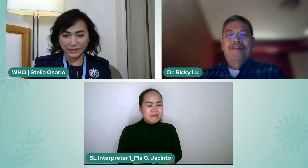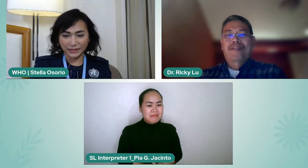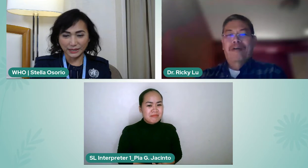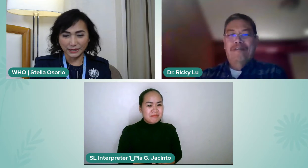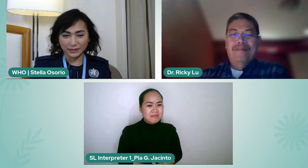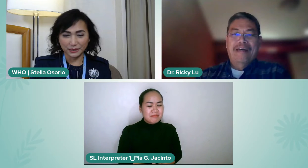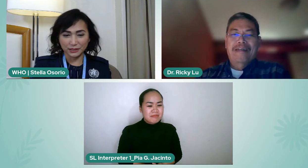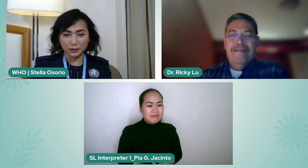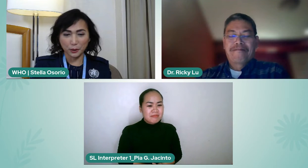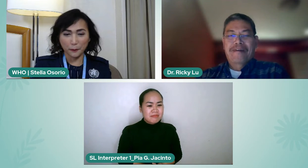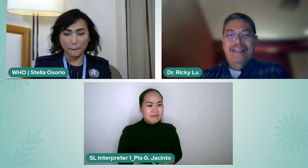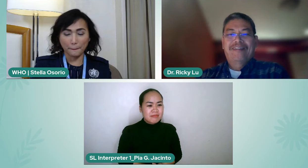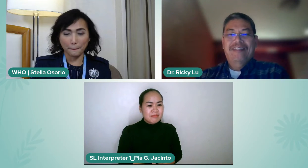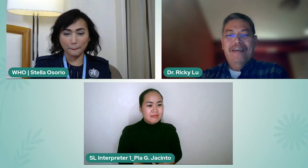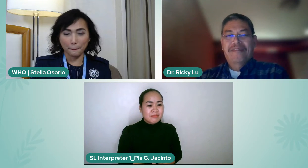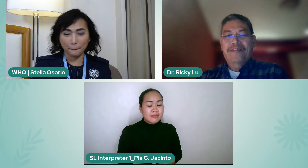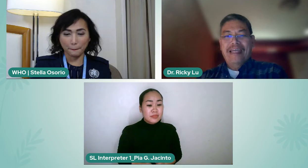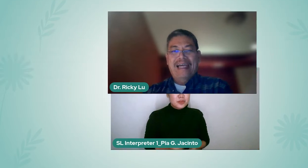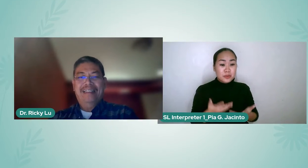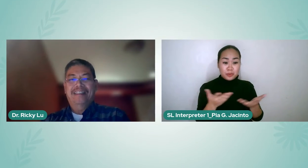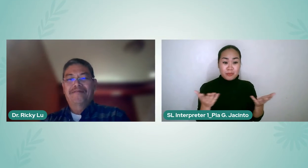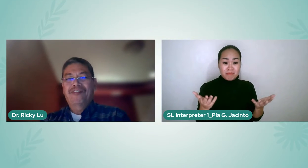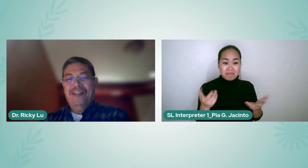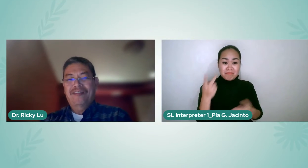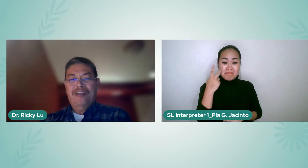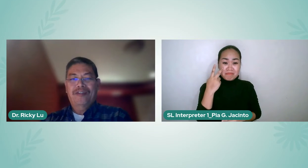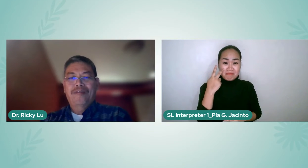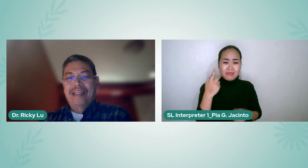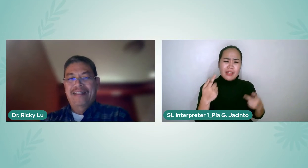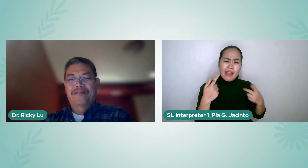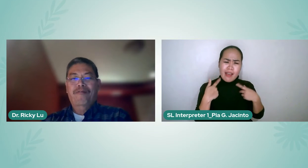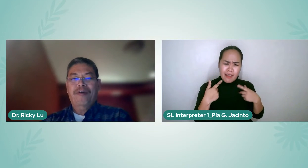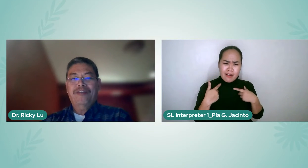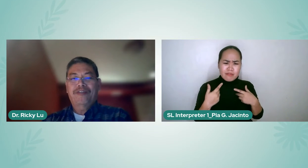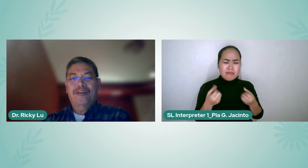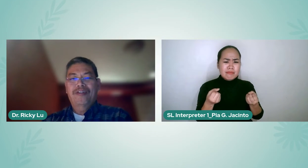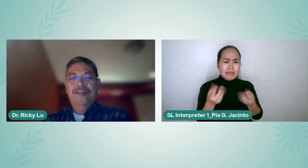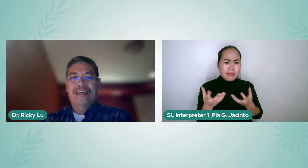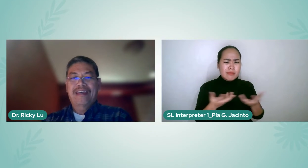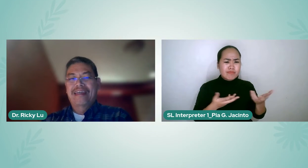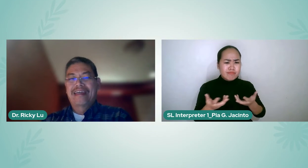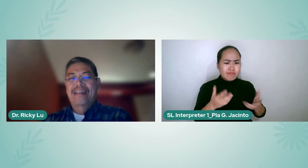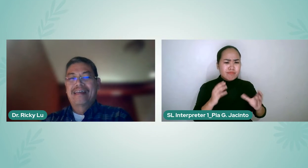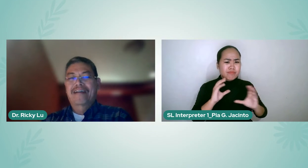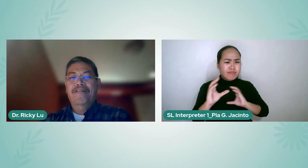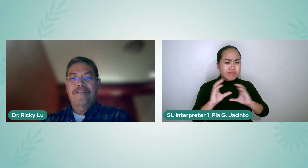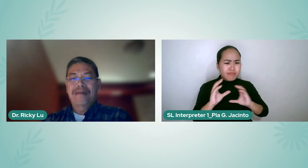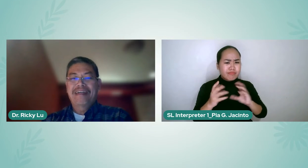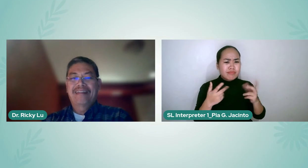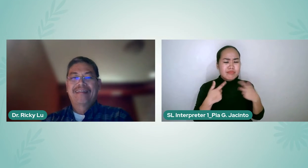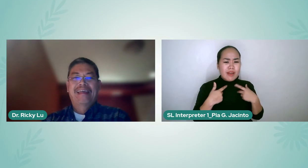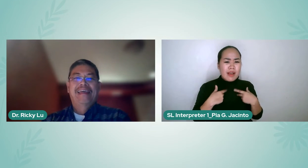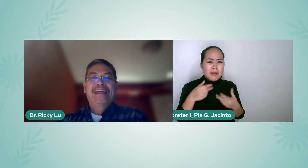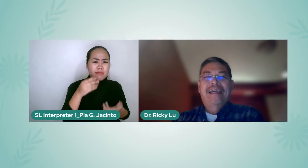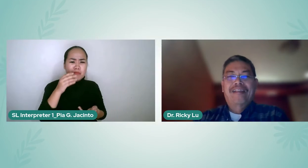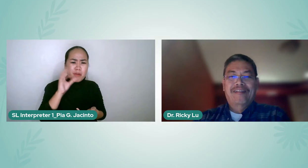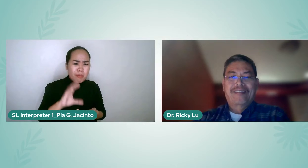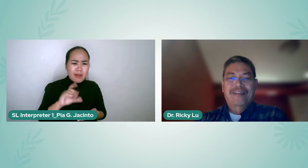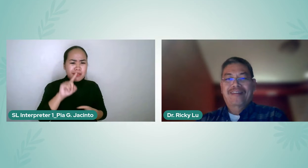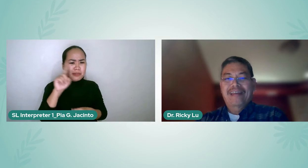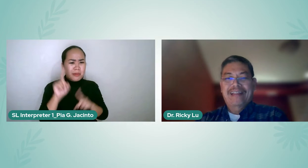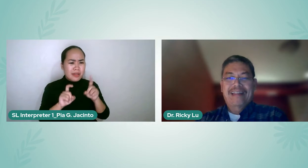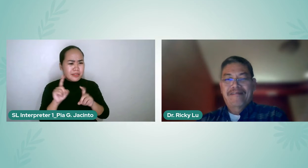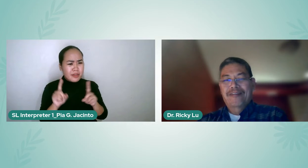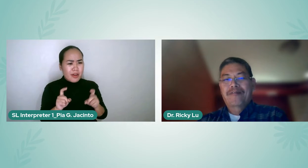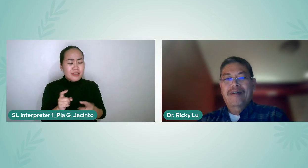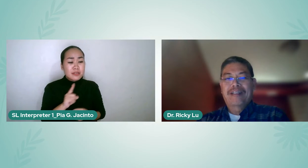So, everyone, I see a very active chat session with lots of questions and comments. And also, Stella, that